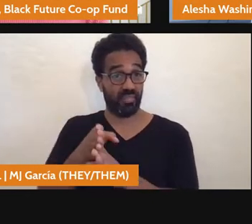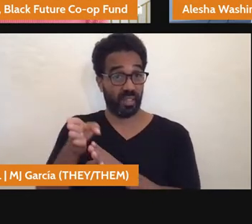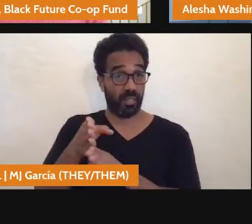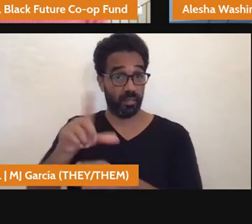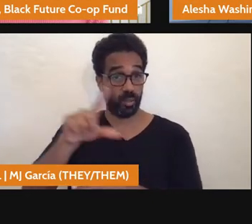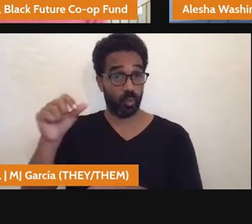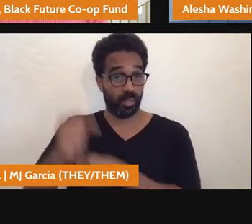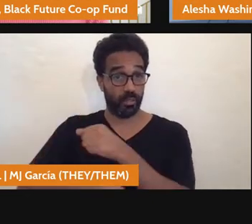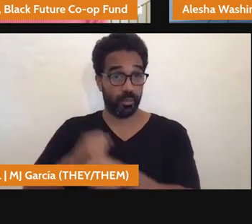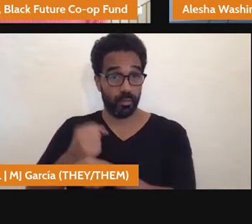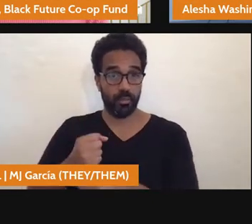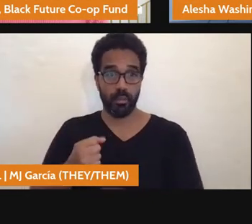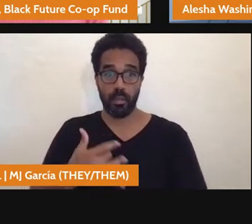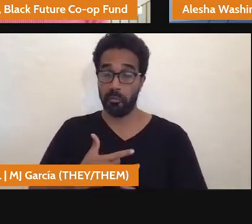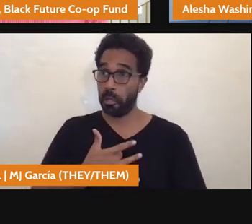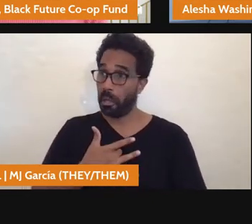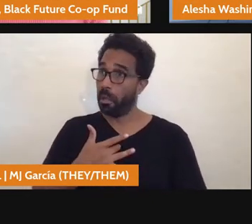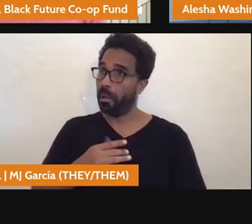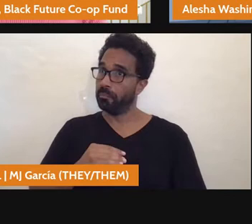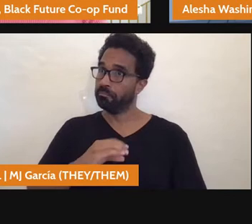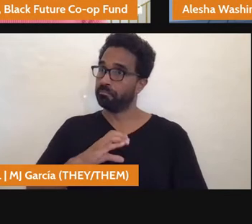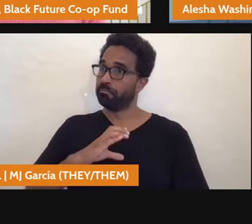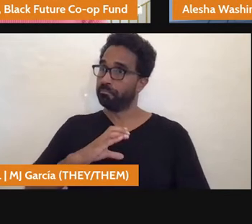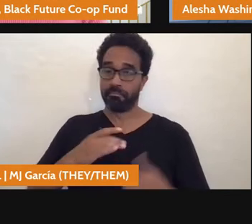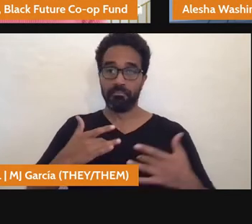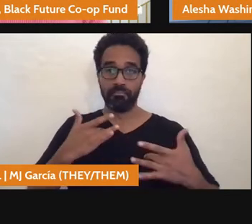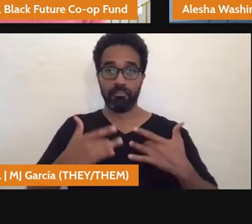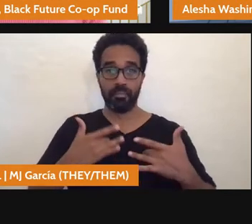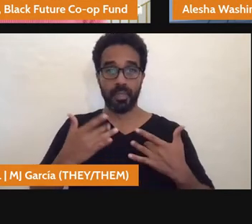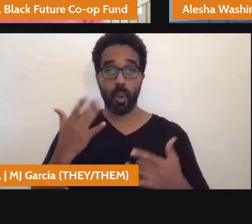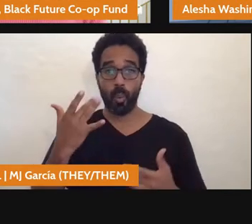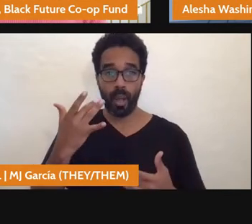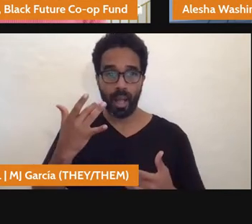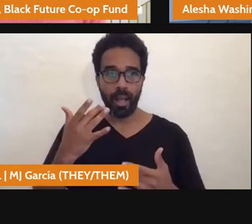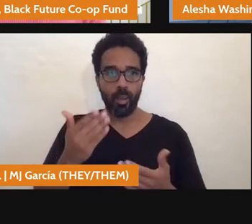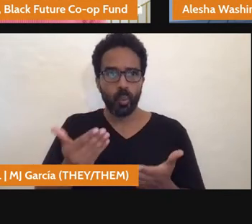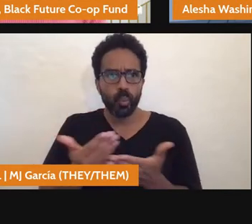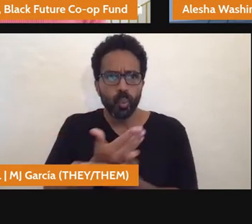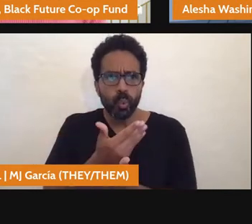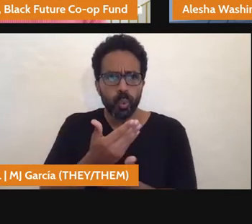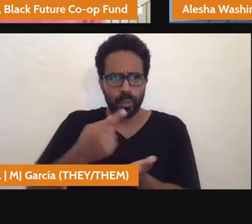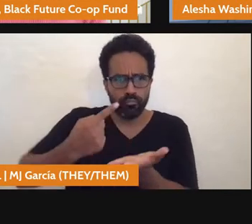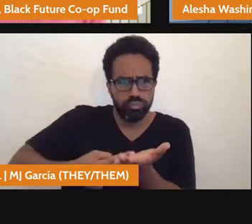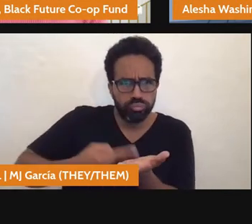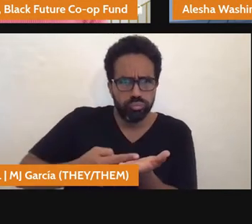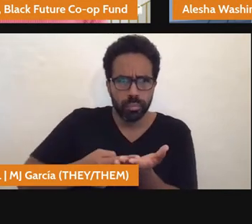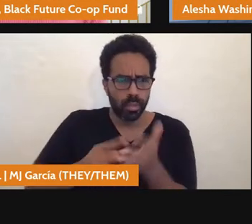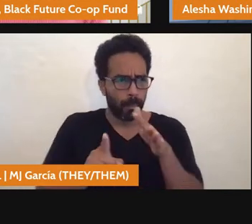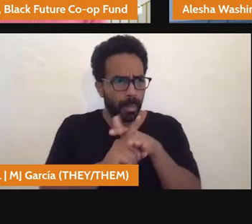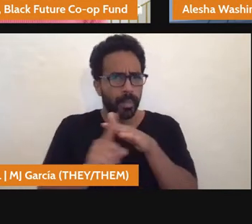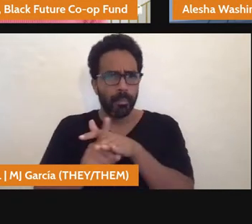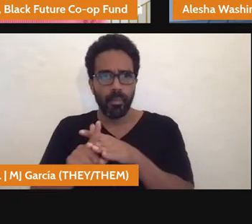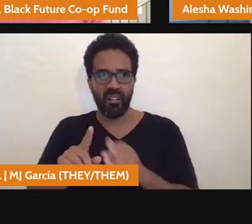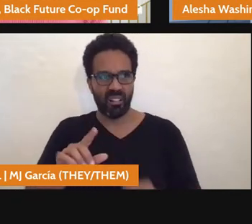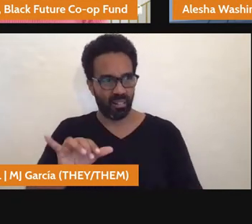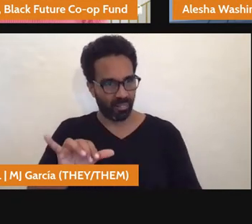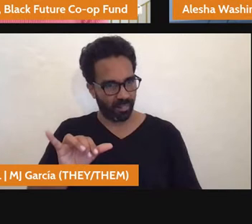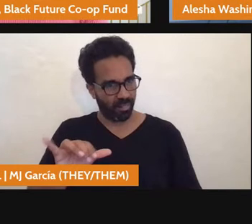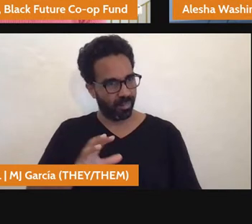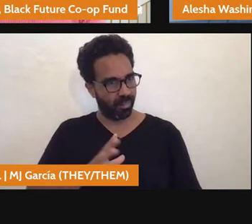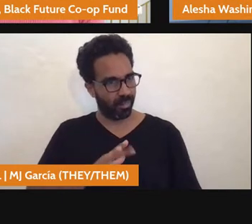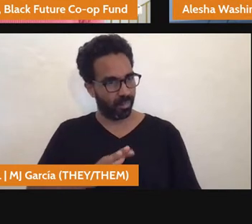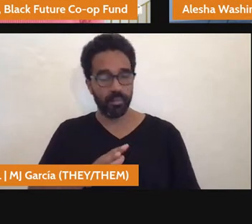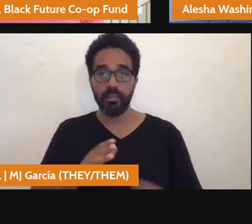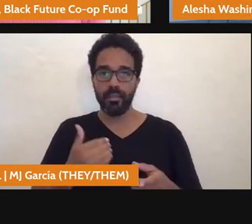the evolution, the conversations that we're actually having in philanthropy. I mean, just think 20 years ago in philanthropy, I remember sitting